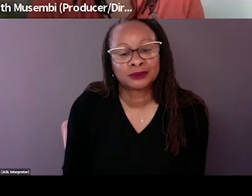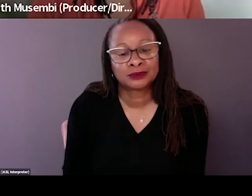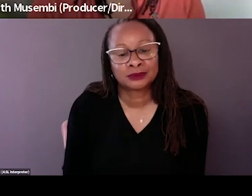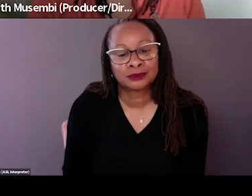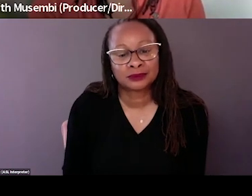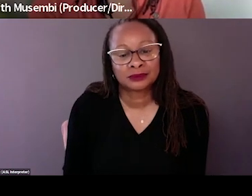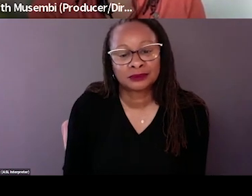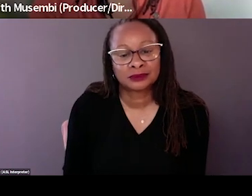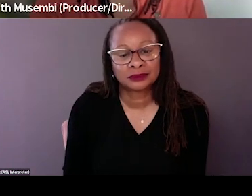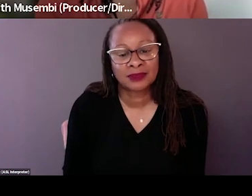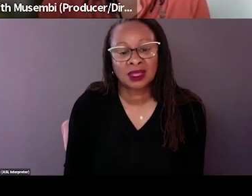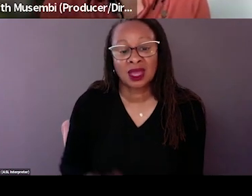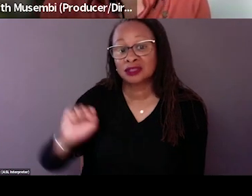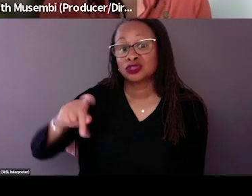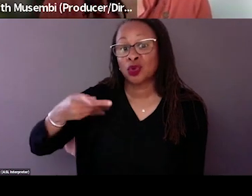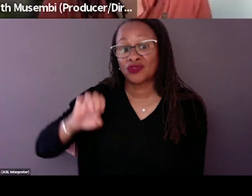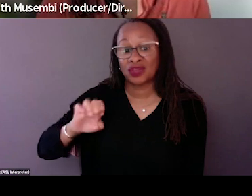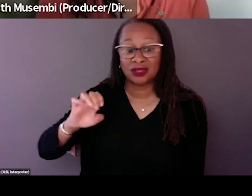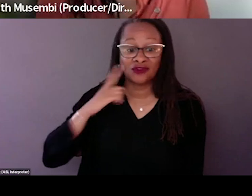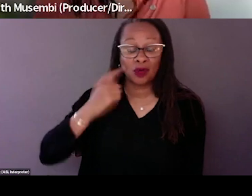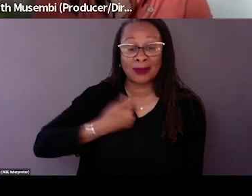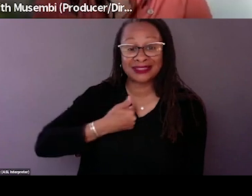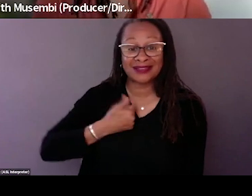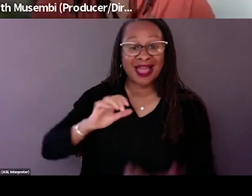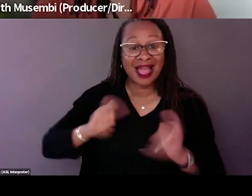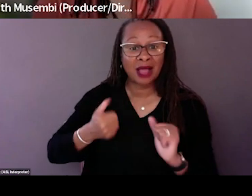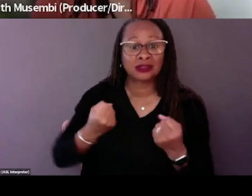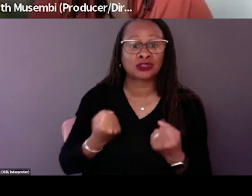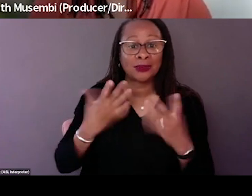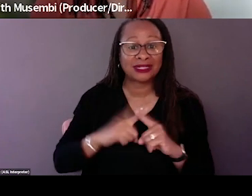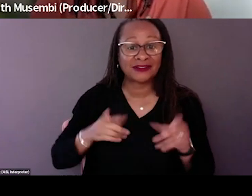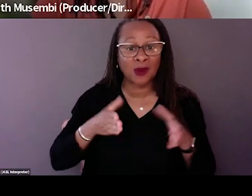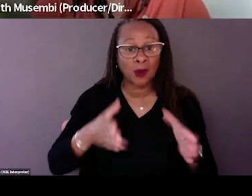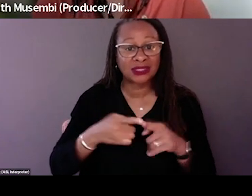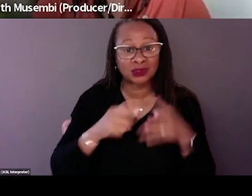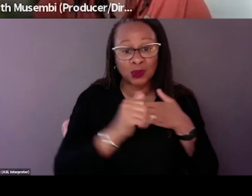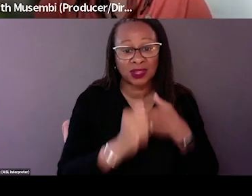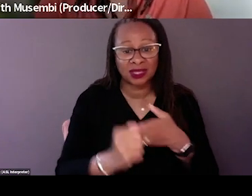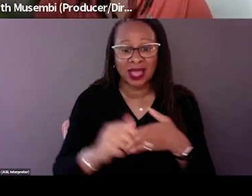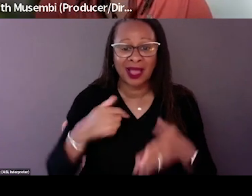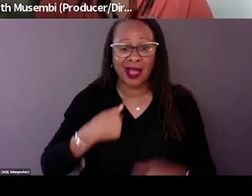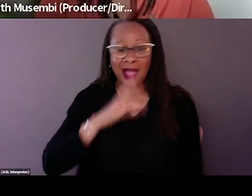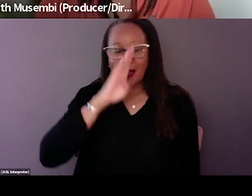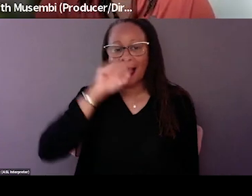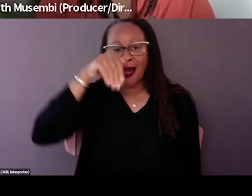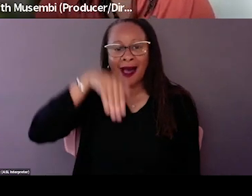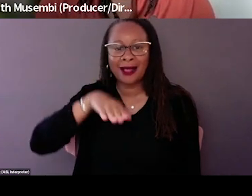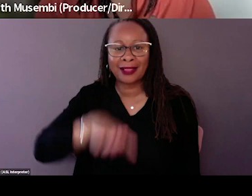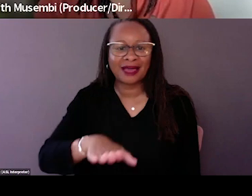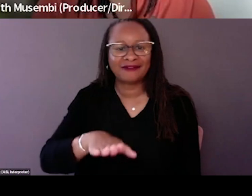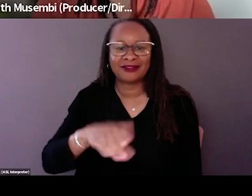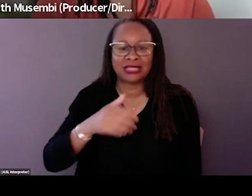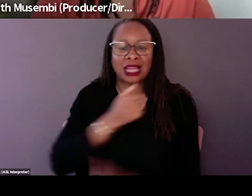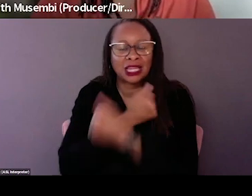I think for me, it was the way that there are so many different ways to lead, and you take, I'm an elephant, like a deep love for elephants,